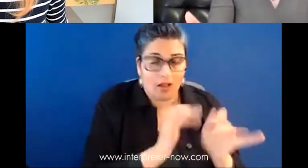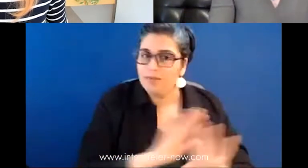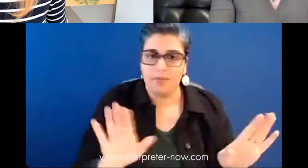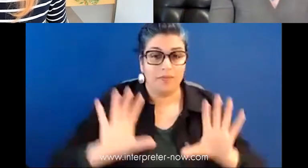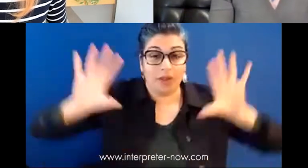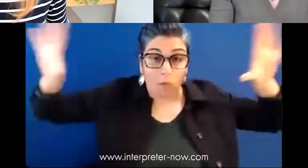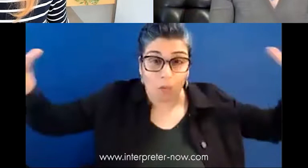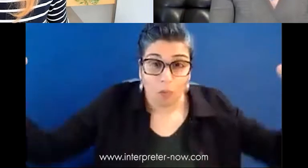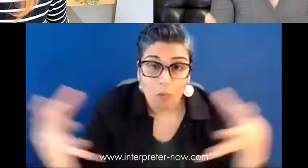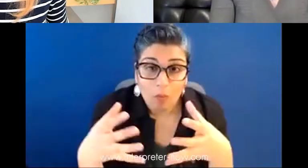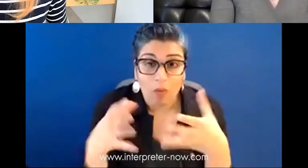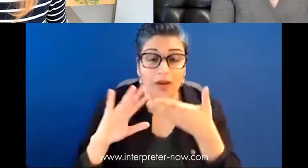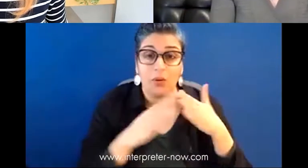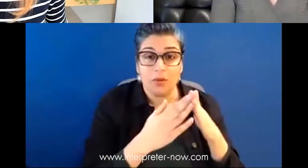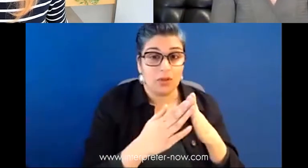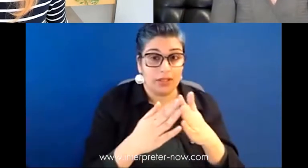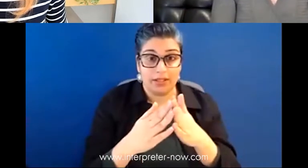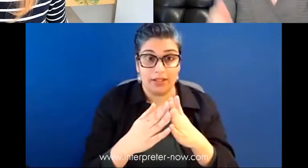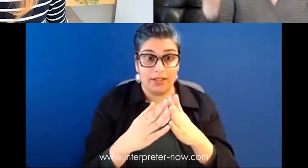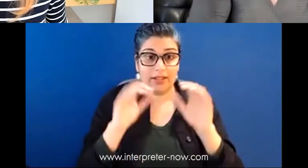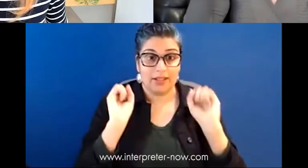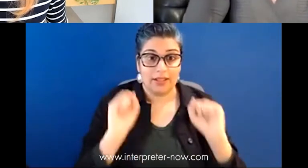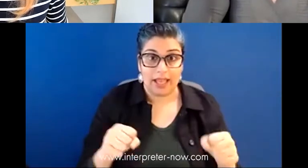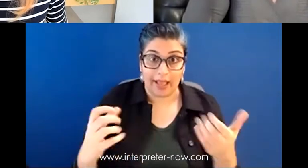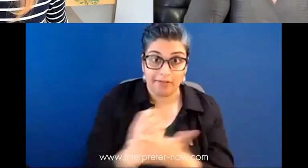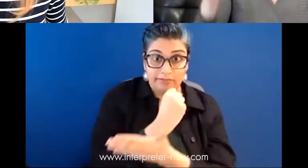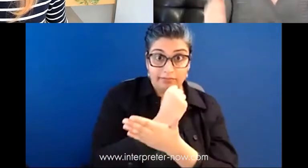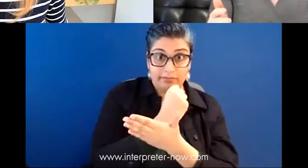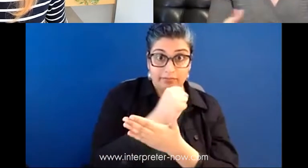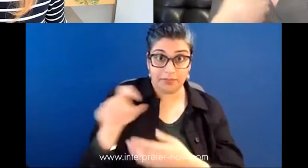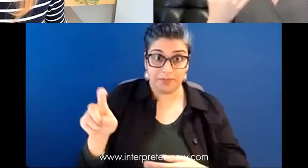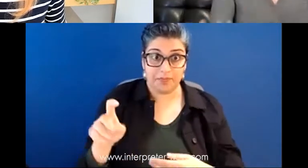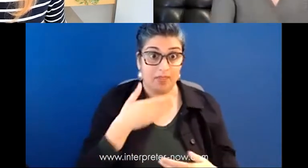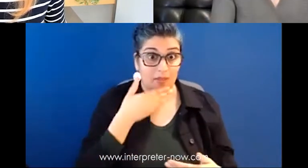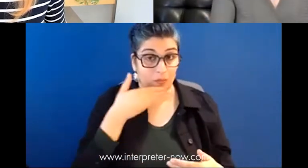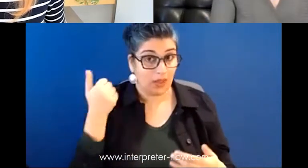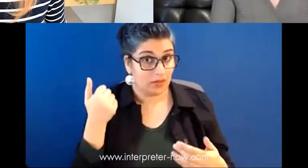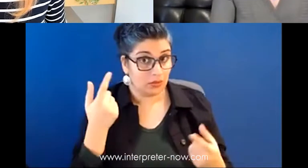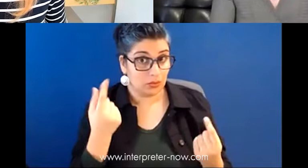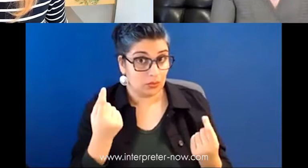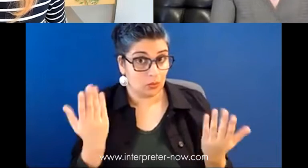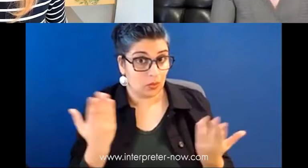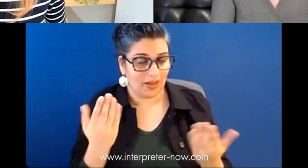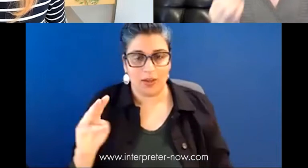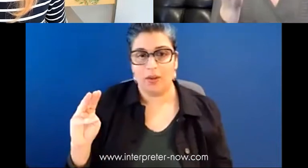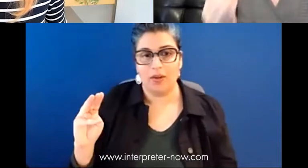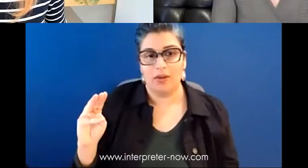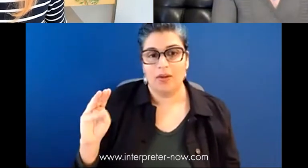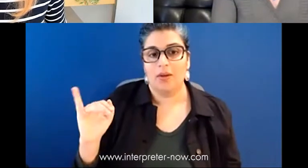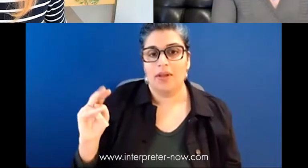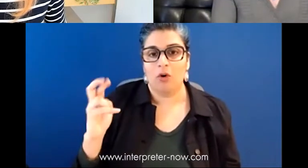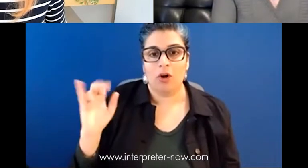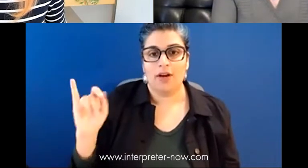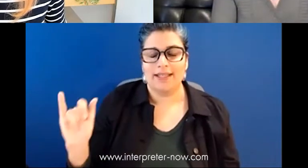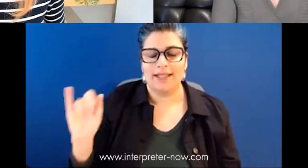the entire community is able to receive, the best is minority opinion. You only